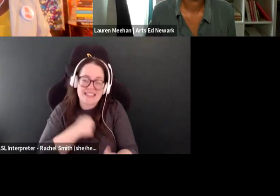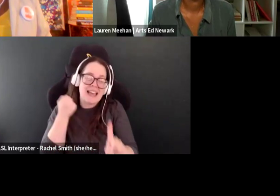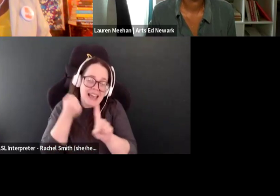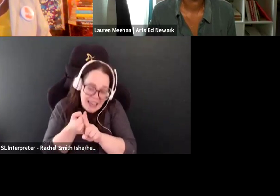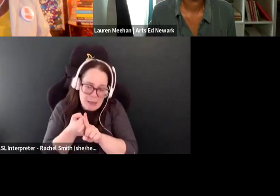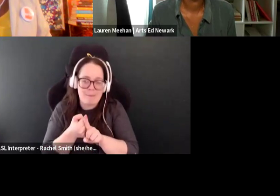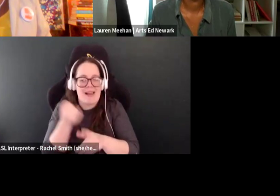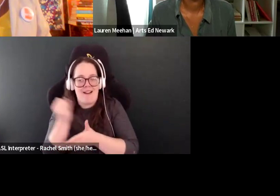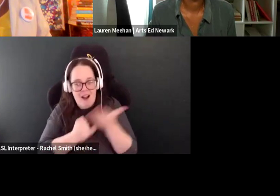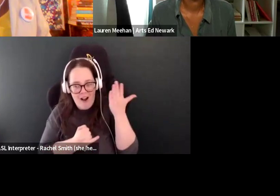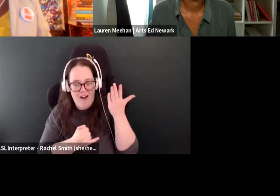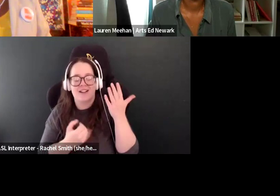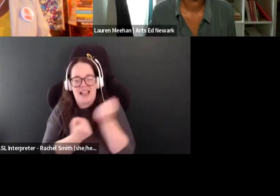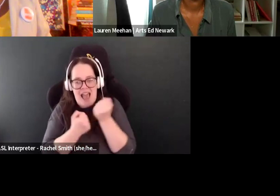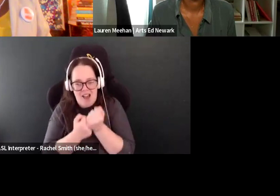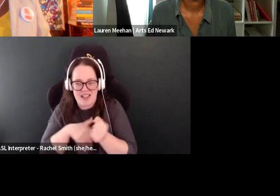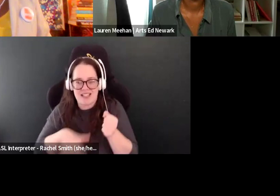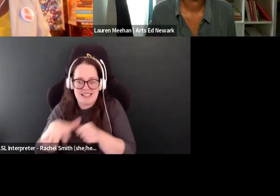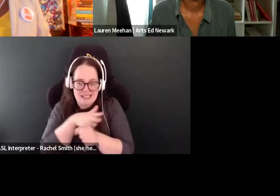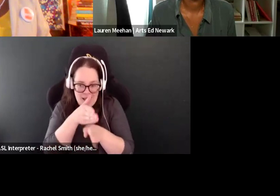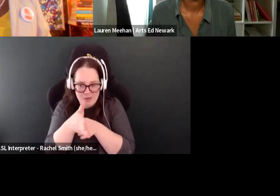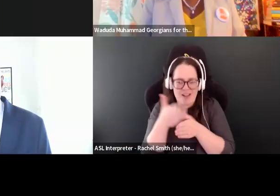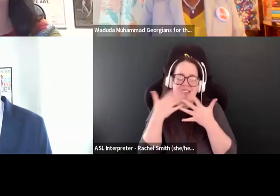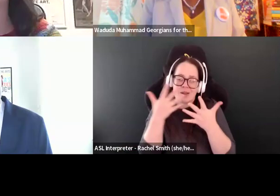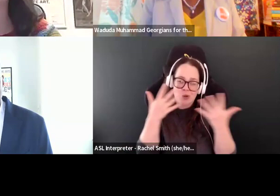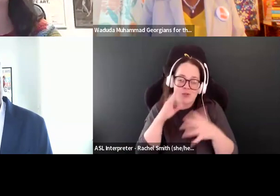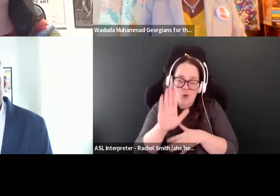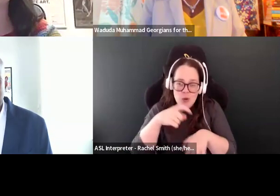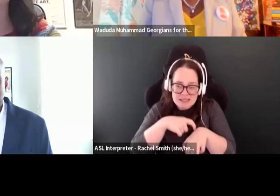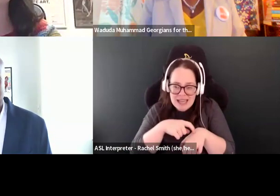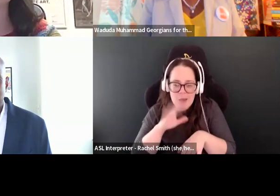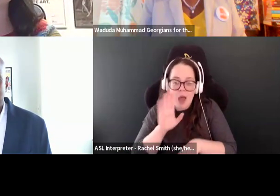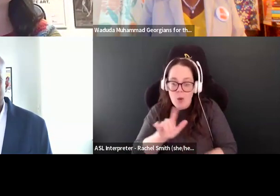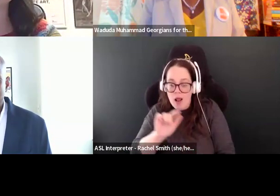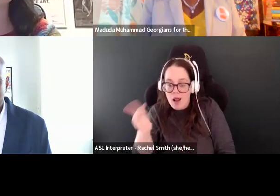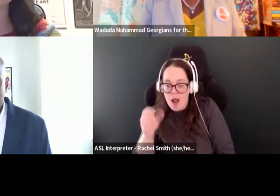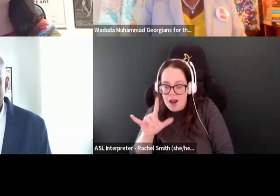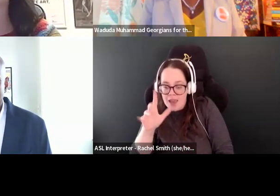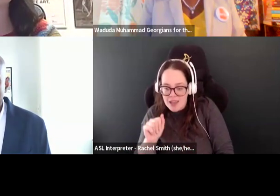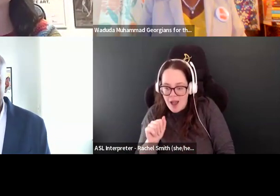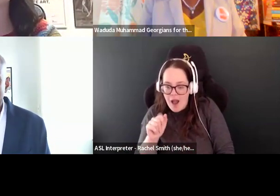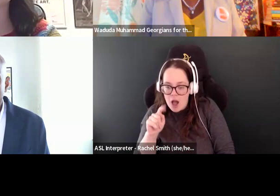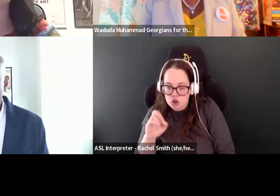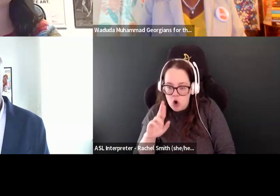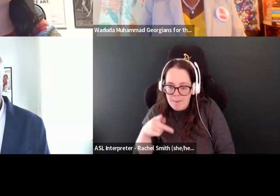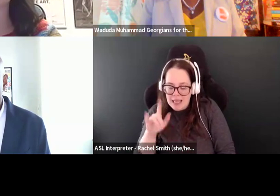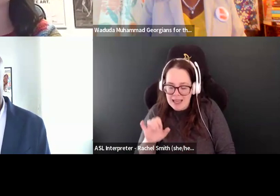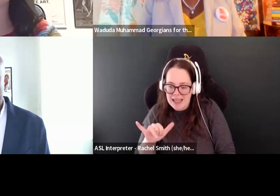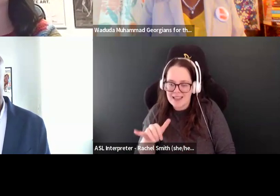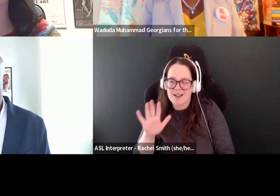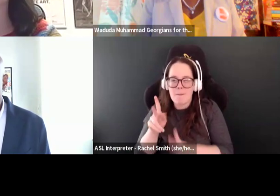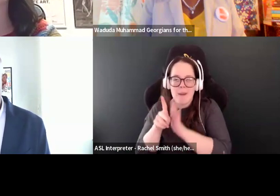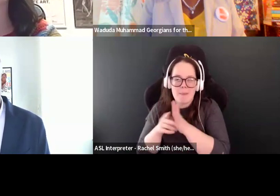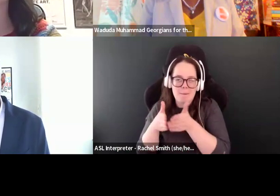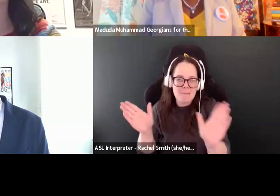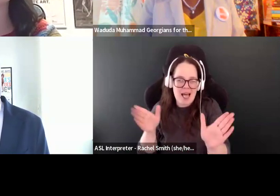arts advocacy space. Thank you so much for your time. And I'm going to turn it over to Olivia Tarpley, our dynamic public policy